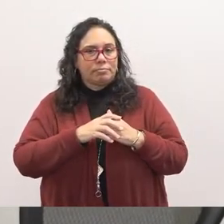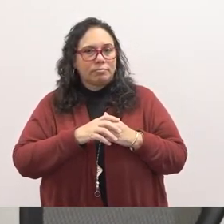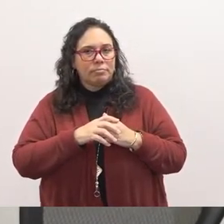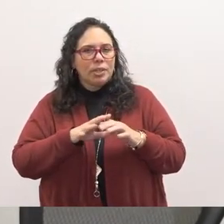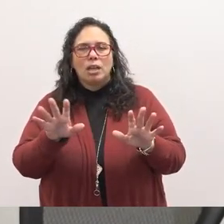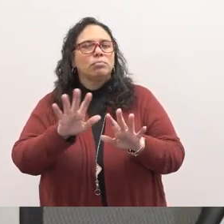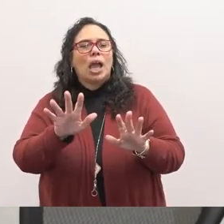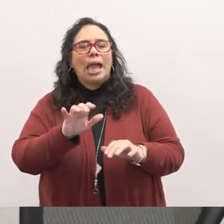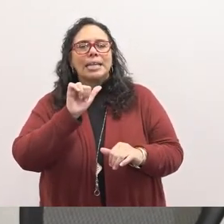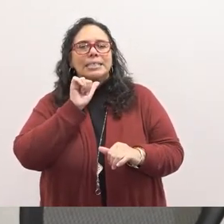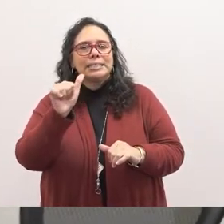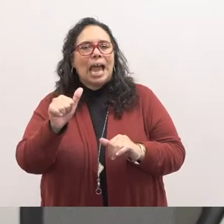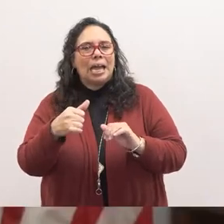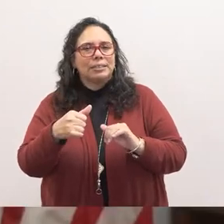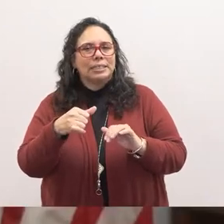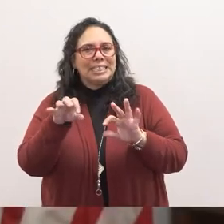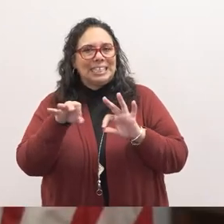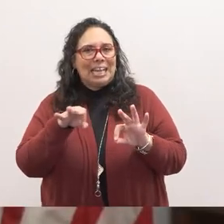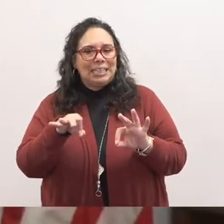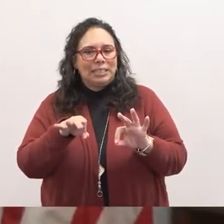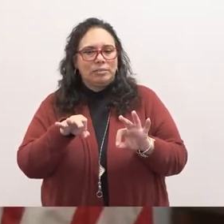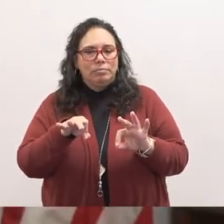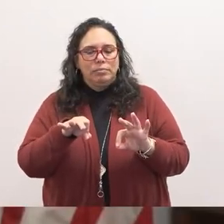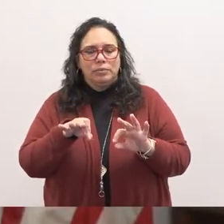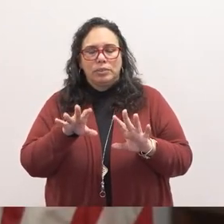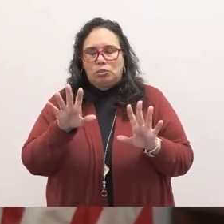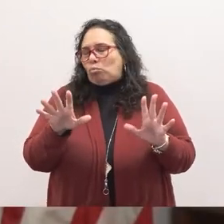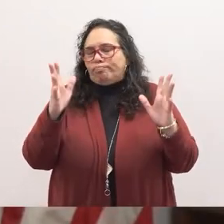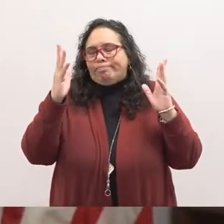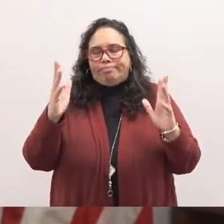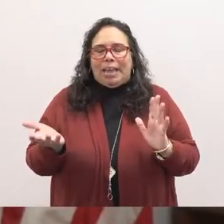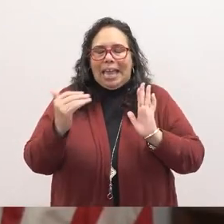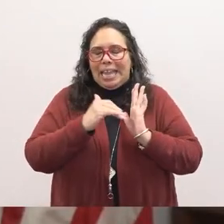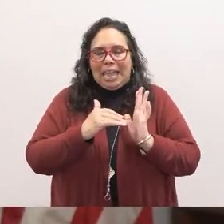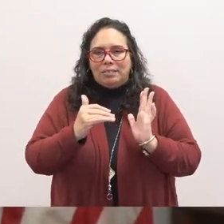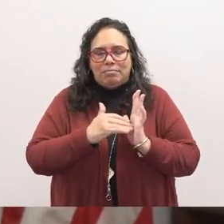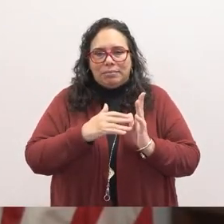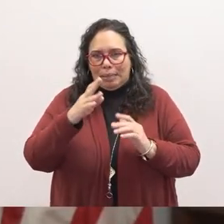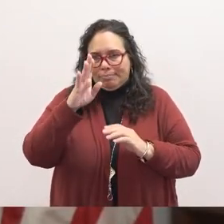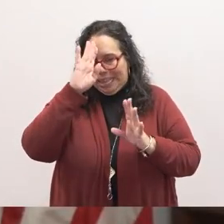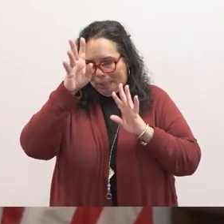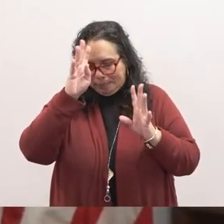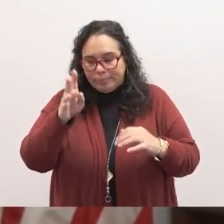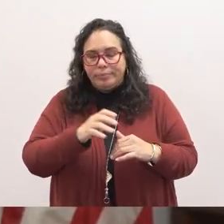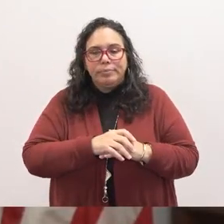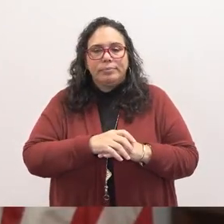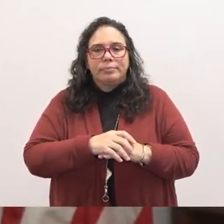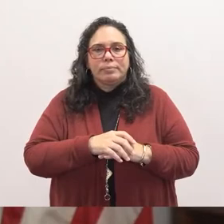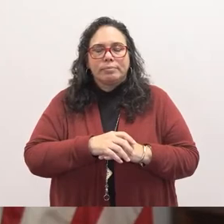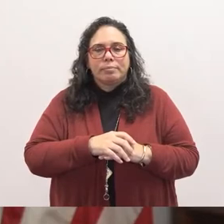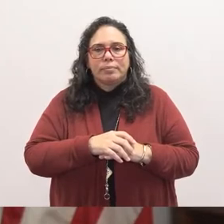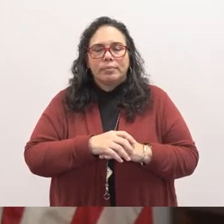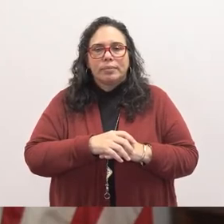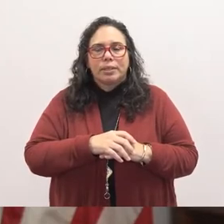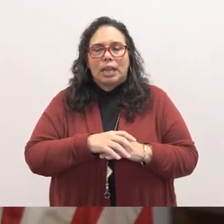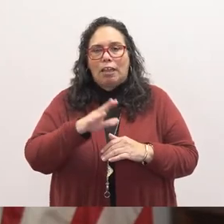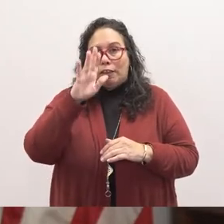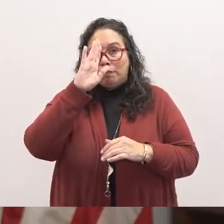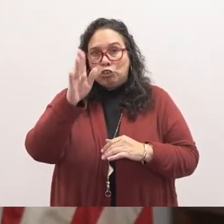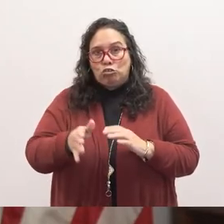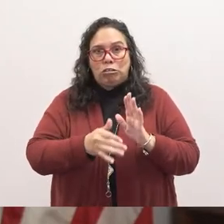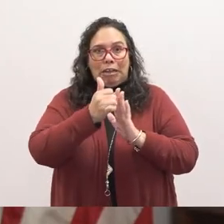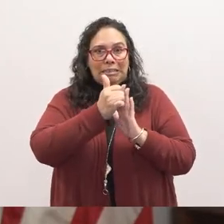Not exactly. Good that you explained that, but that wasn't the scenario. So let me, again, hypothetical. Yeah. Yes. Something's coming up in a future